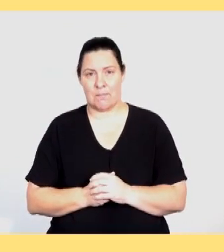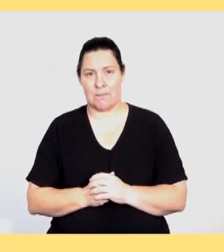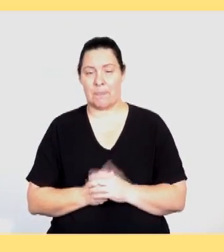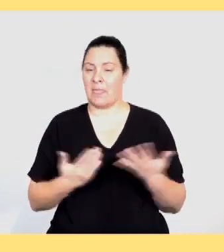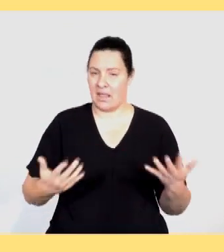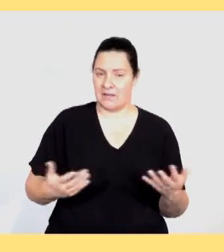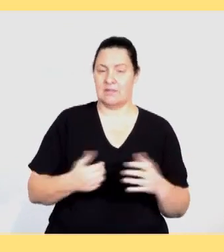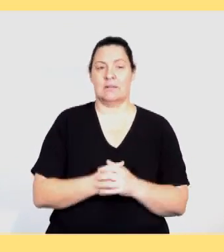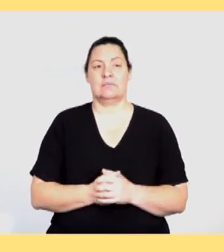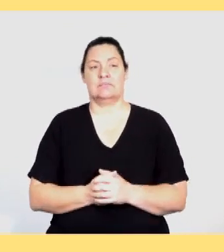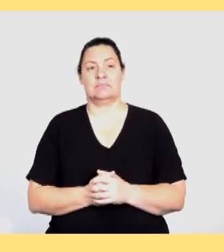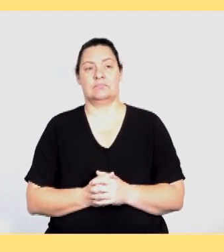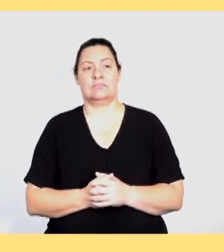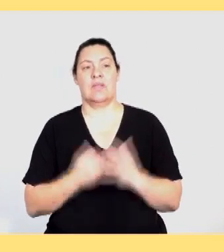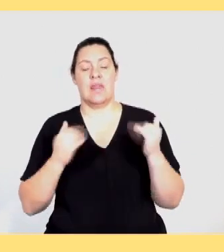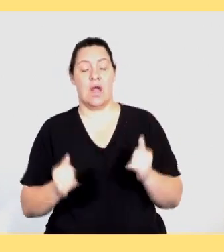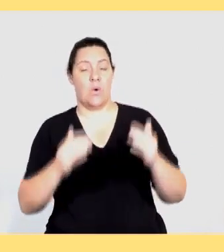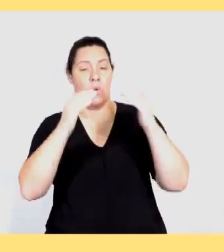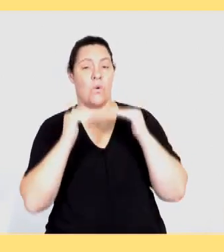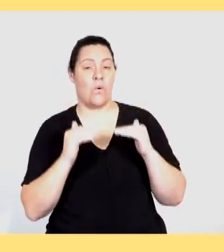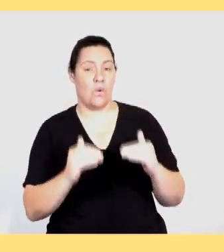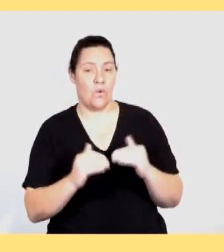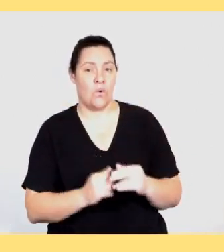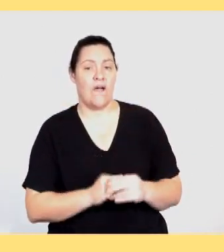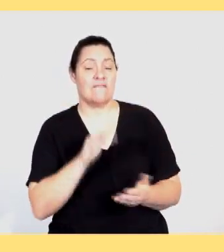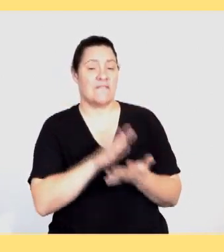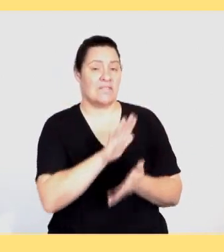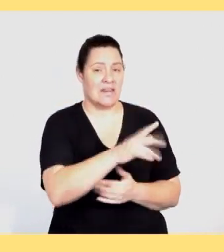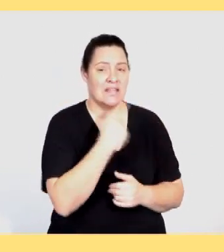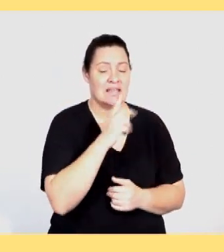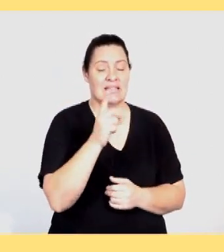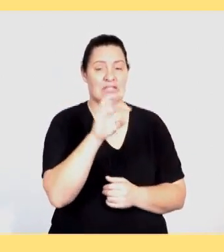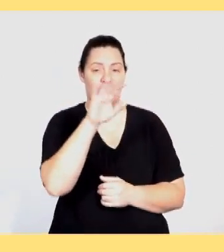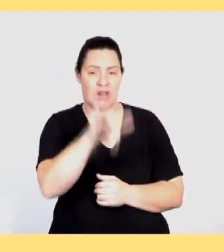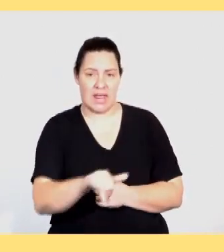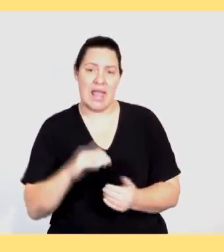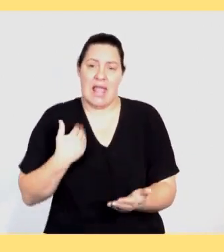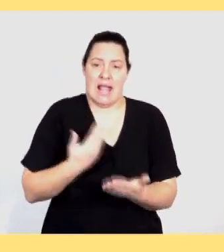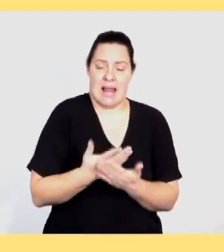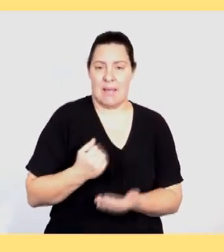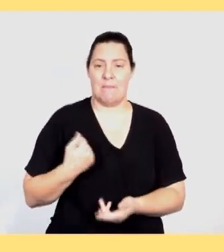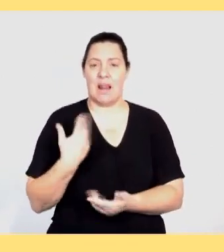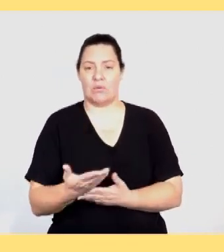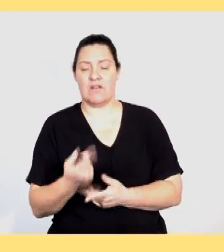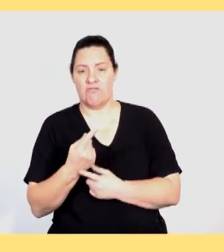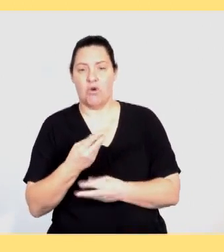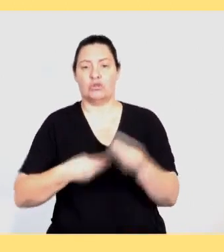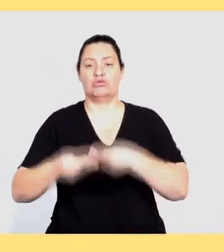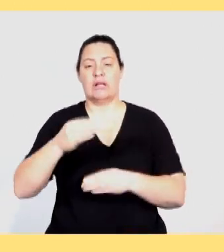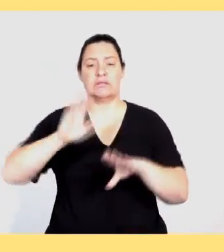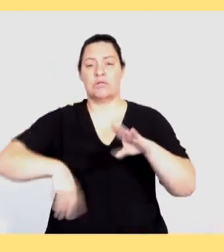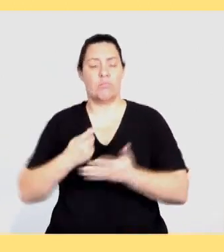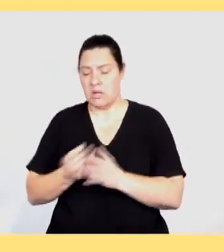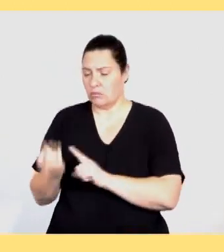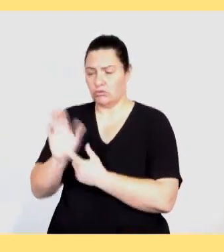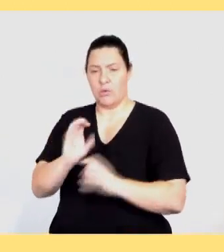no effect. They have 0. Now, let's see what it says on the 15th. D. Drake claimed an allowance for trade